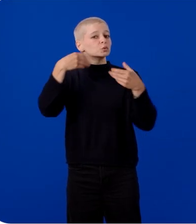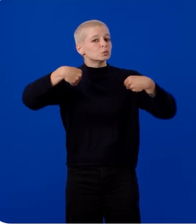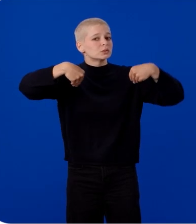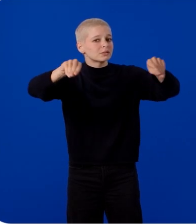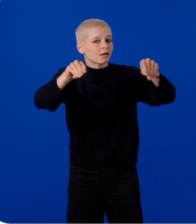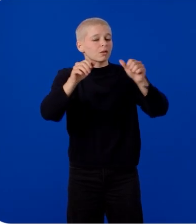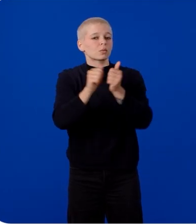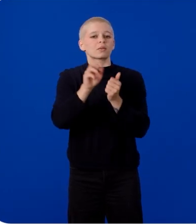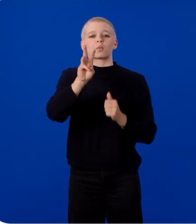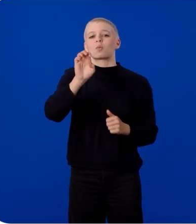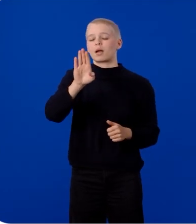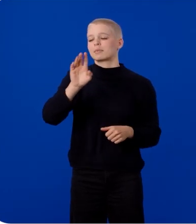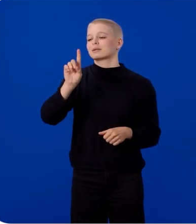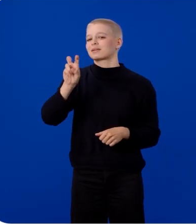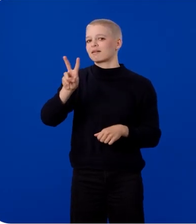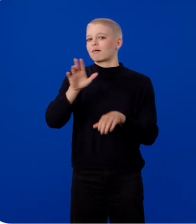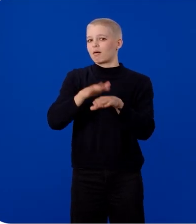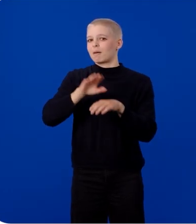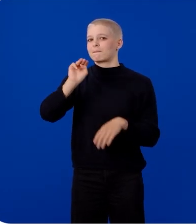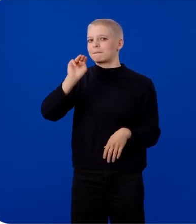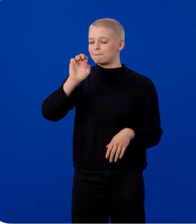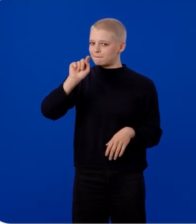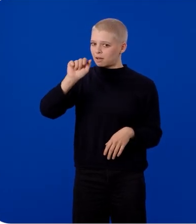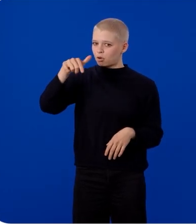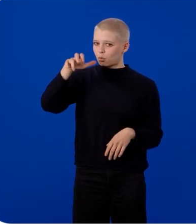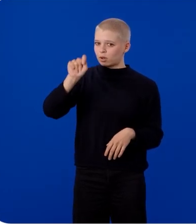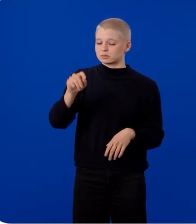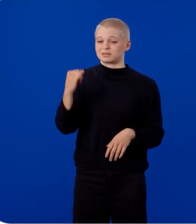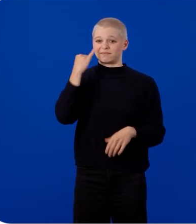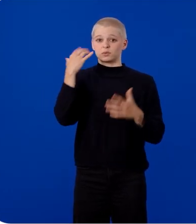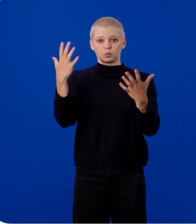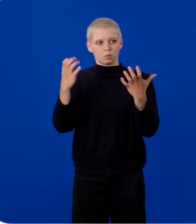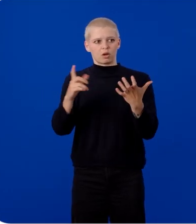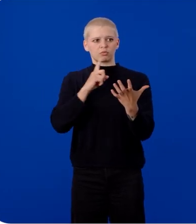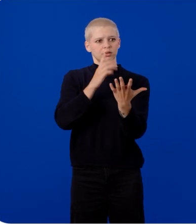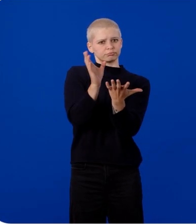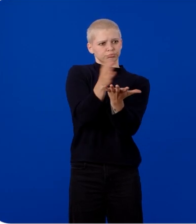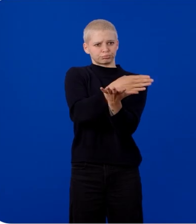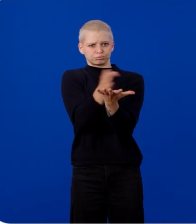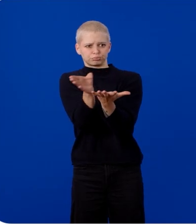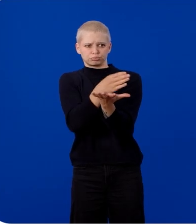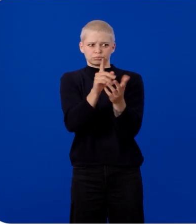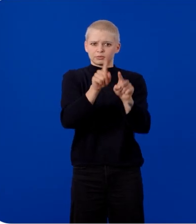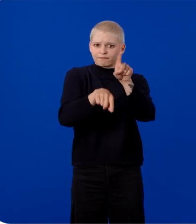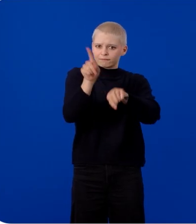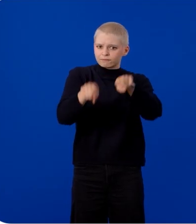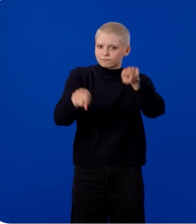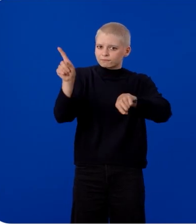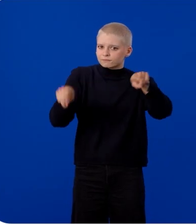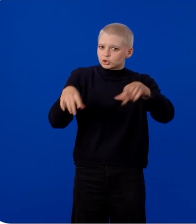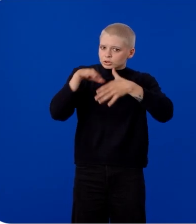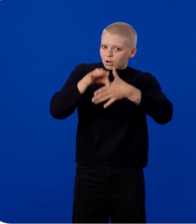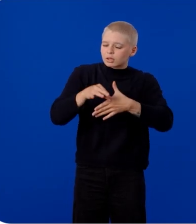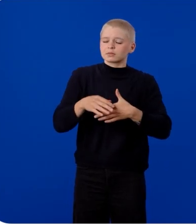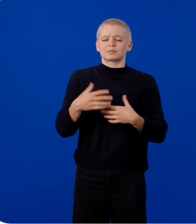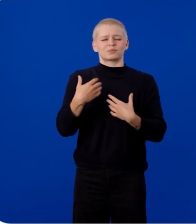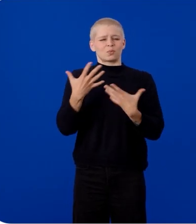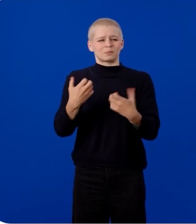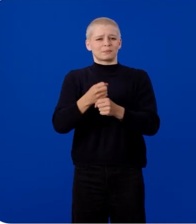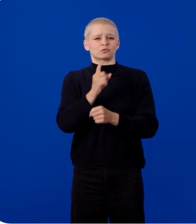MetaQuest. In order to have a vibrant and diverse ecosystem of content, we need to make our platform accessible to all